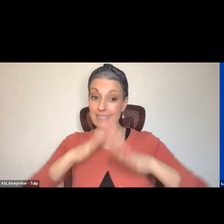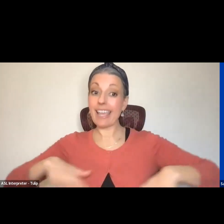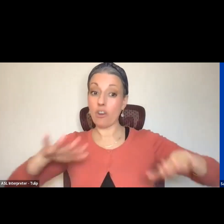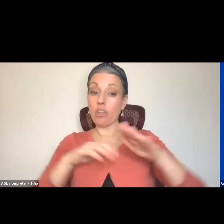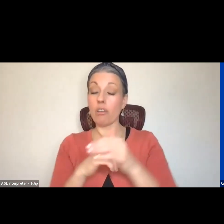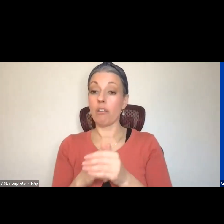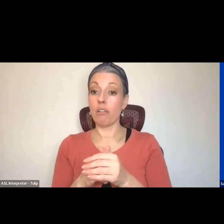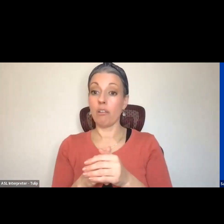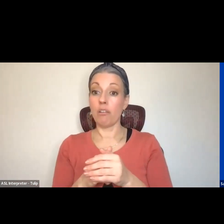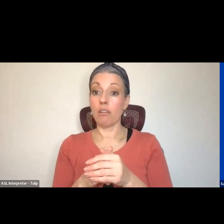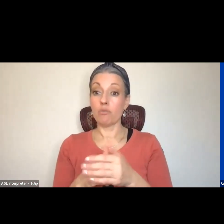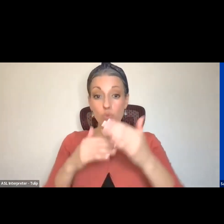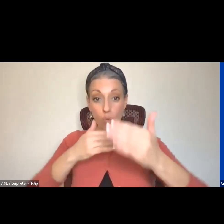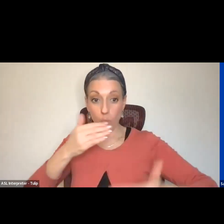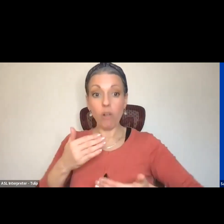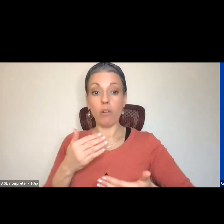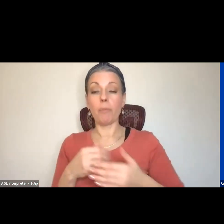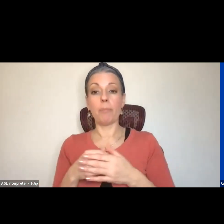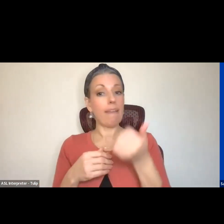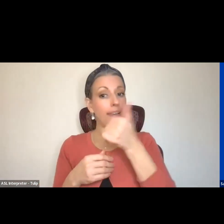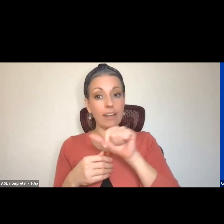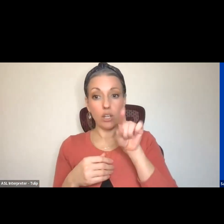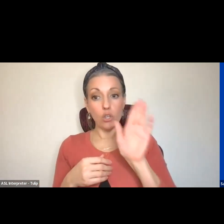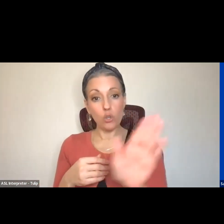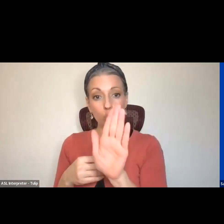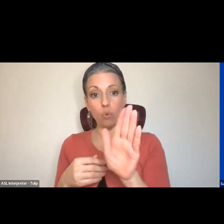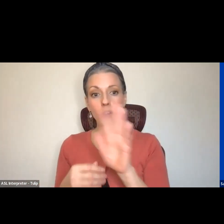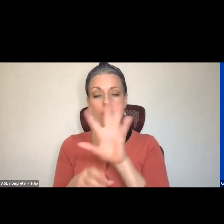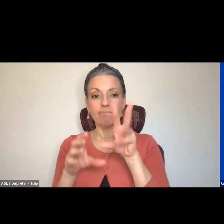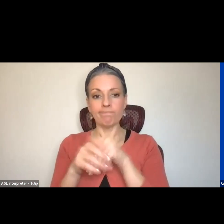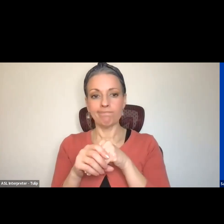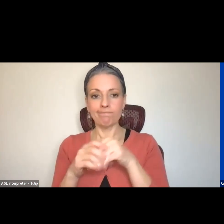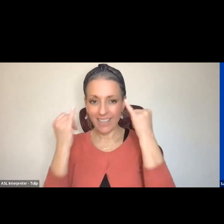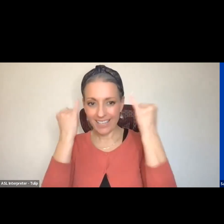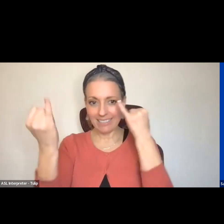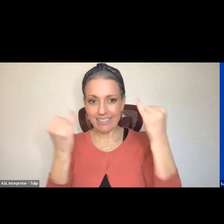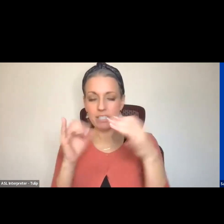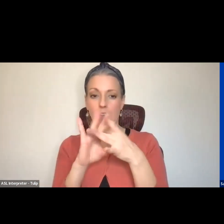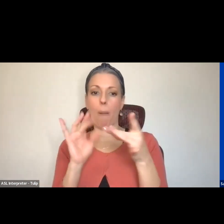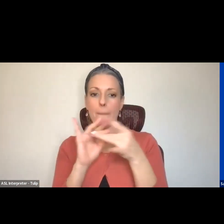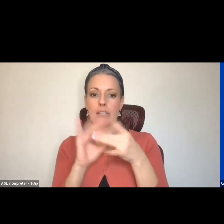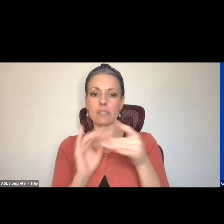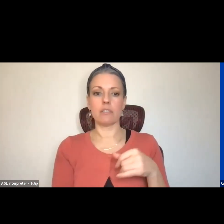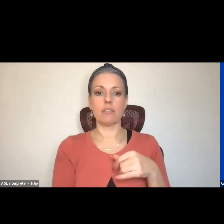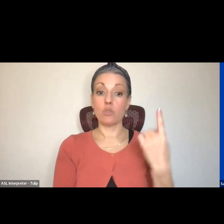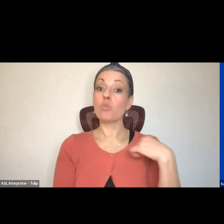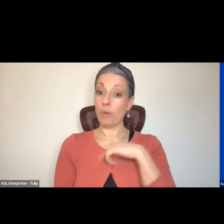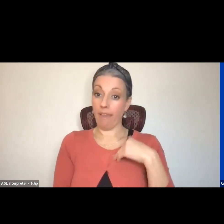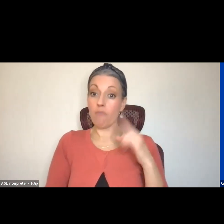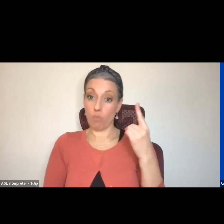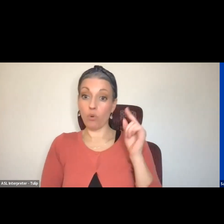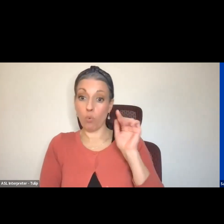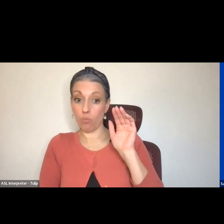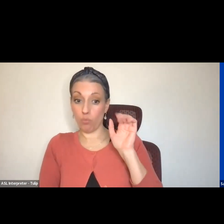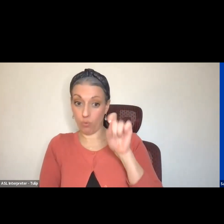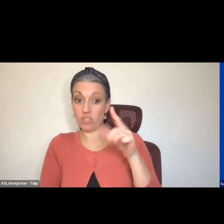So would welcome, any of your input and comments on this. So it looks like we do have a question right now. I'd